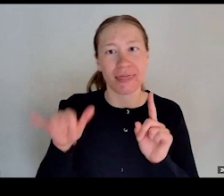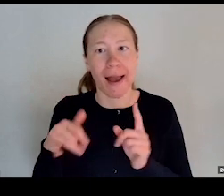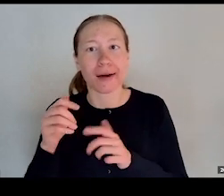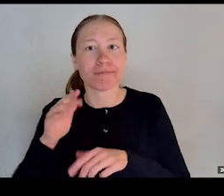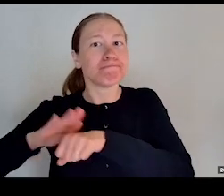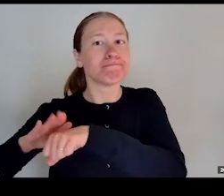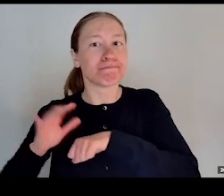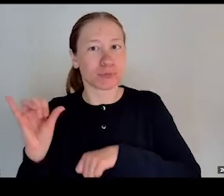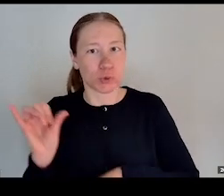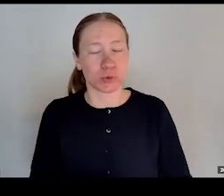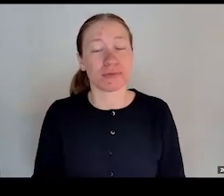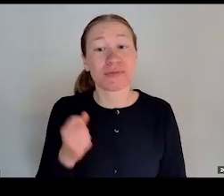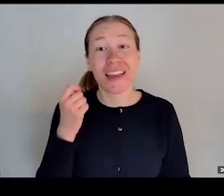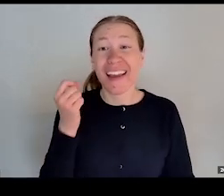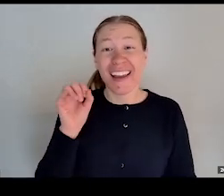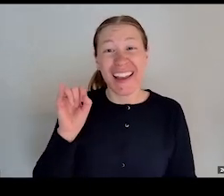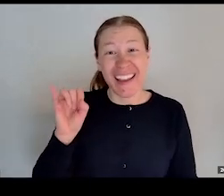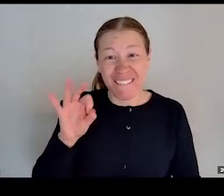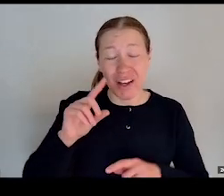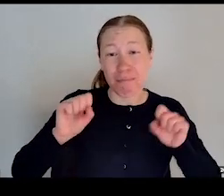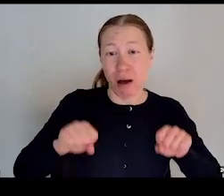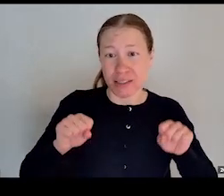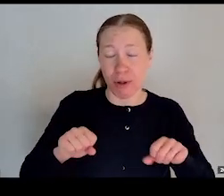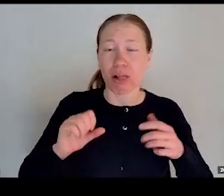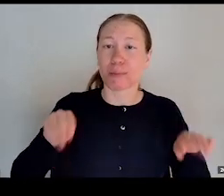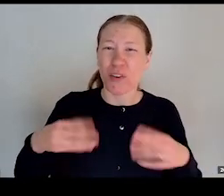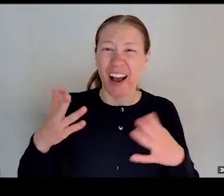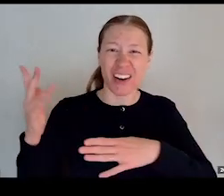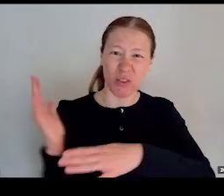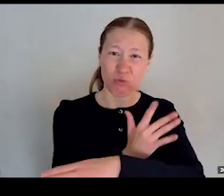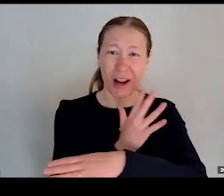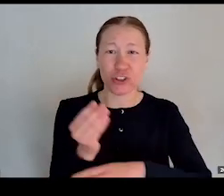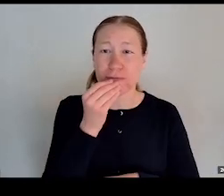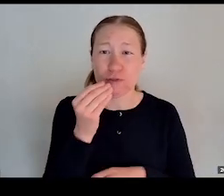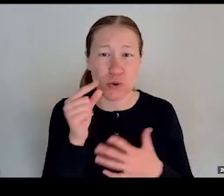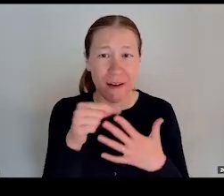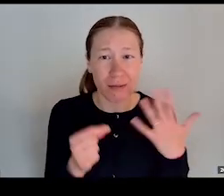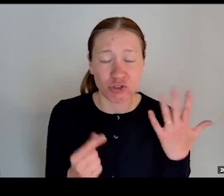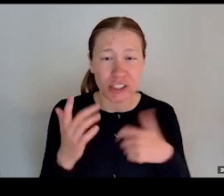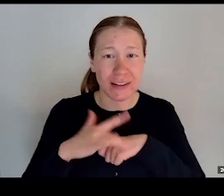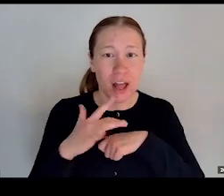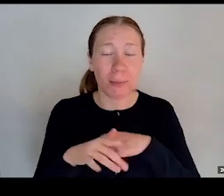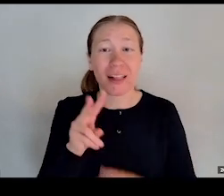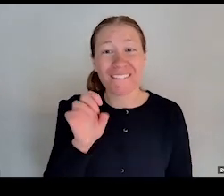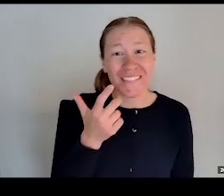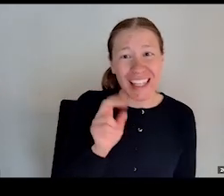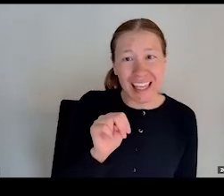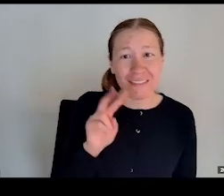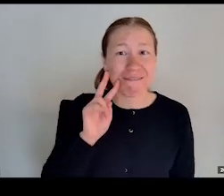When possible, provide a range of food for the individuals attending. This could be things like having vegan or vegetarian